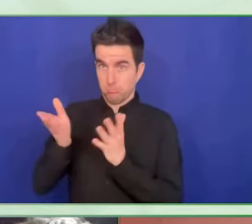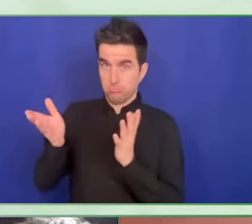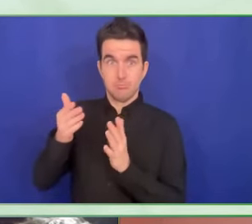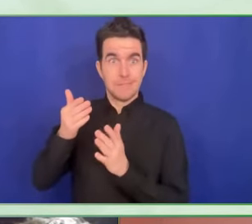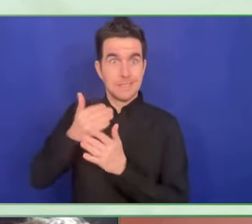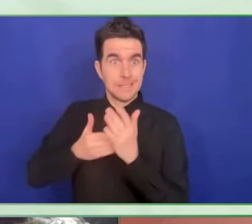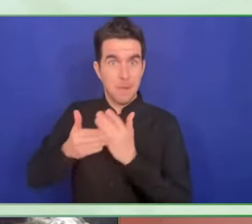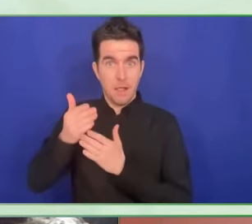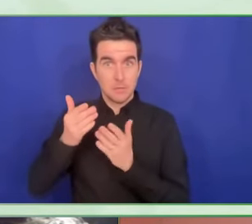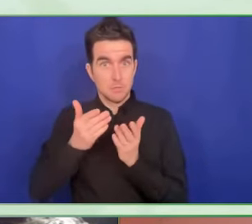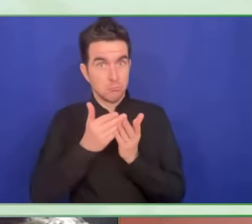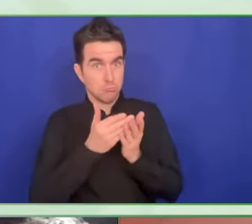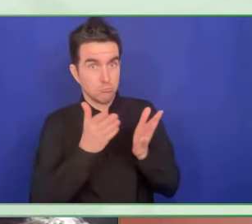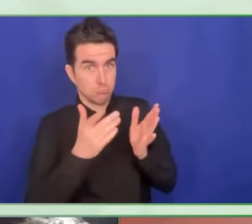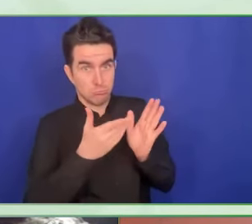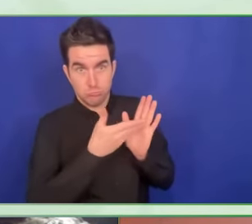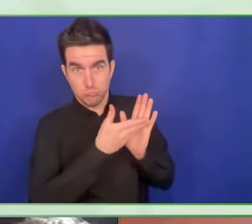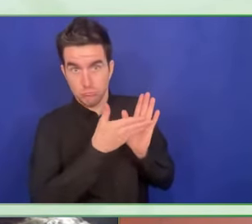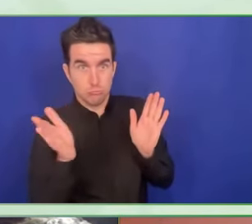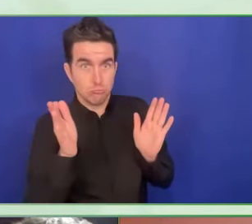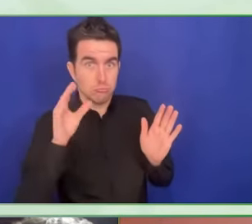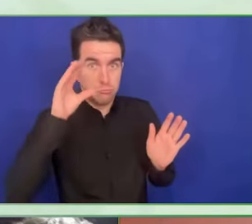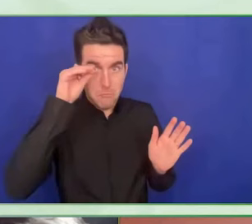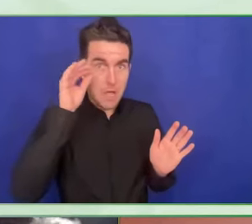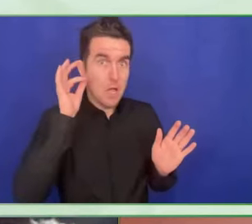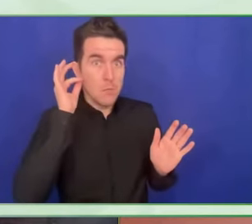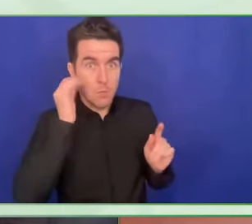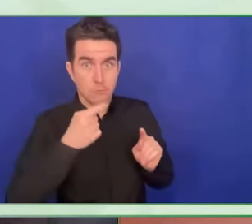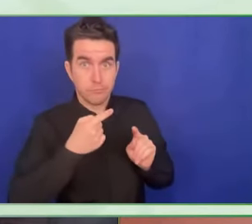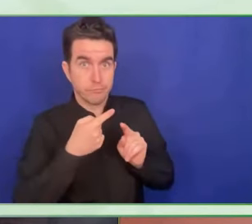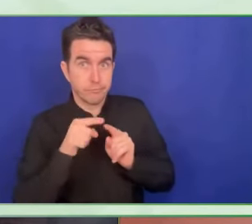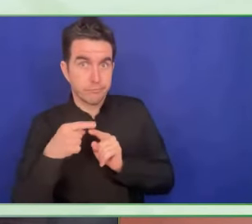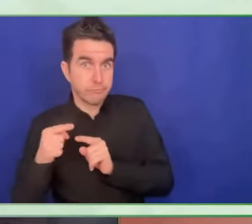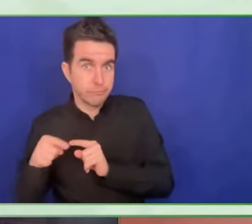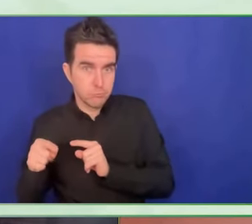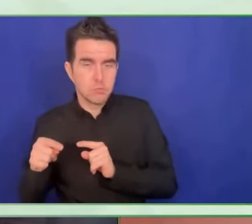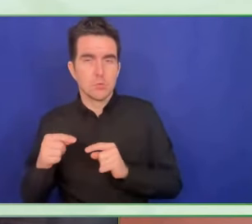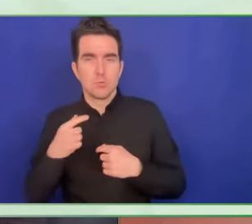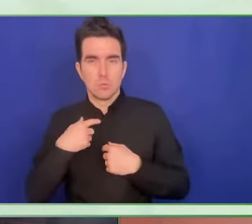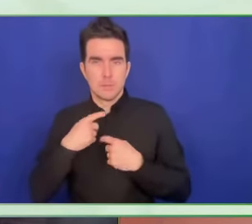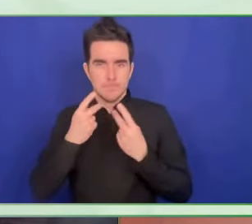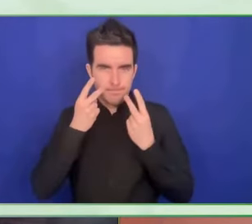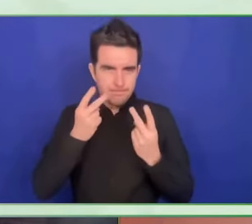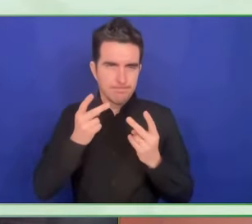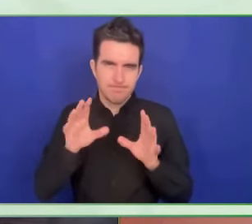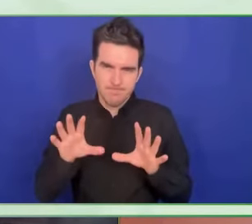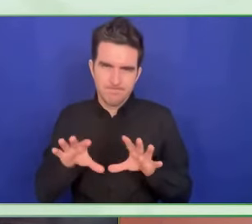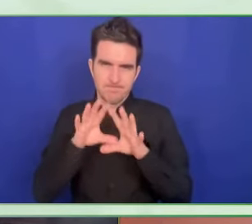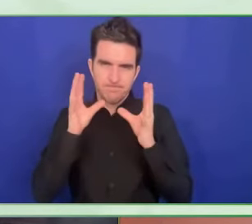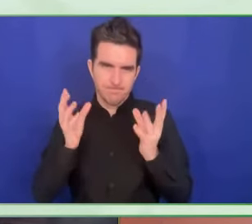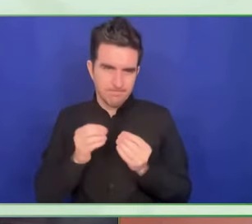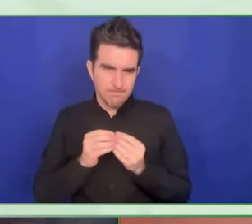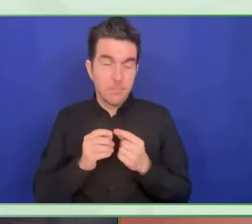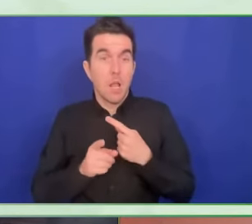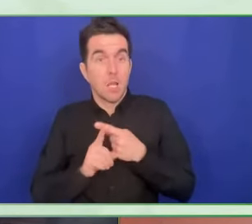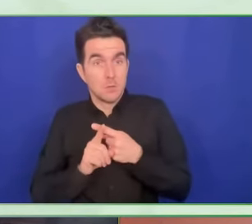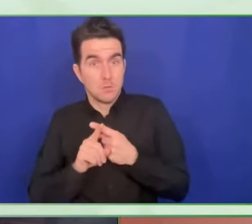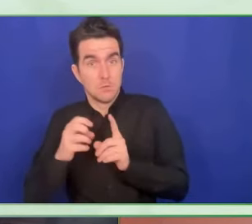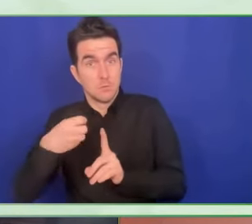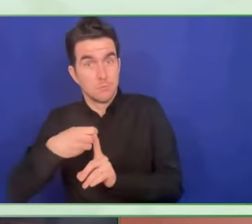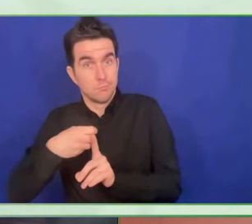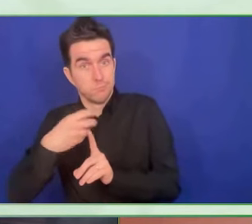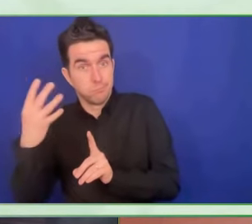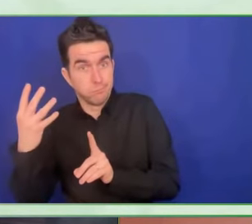concerns not only females but also men. And in working towards a world with zero